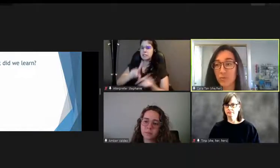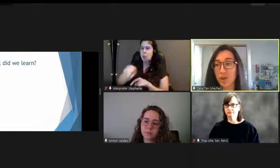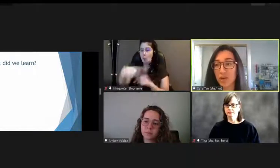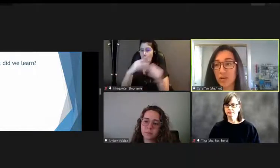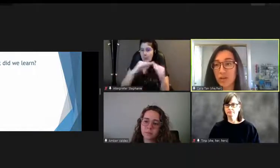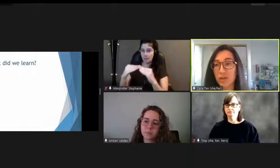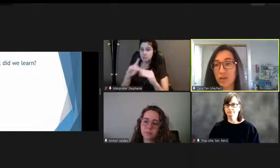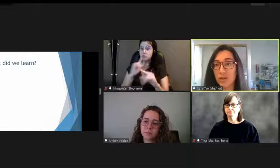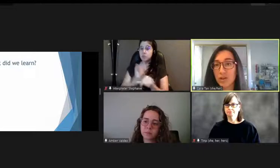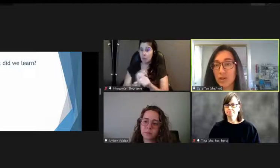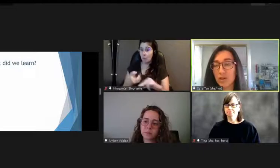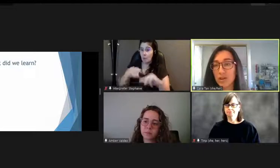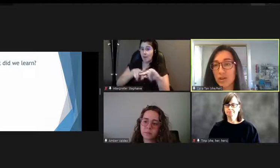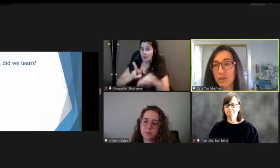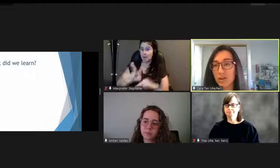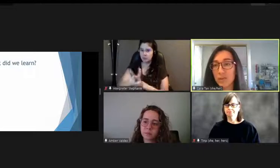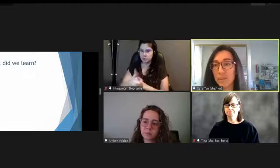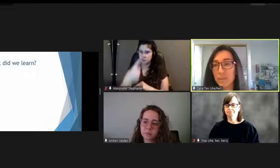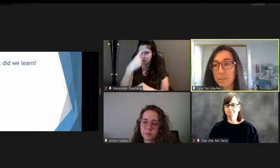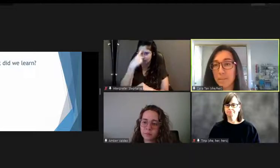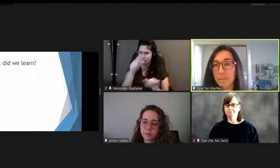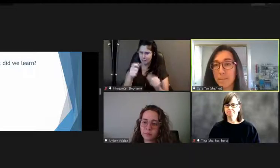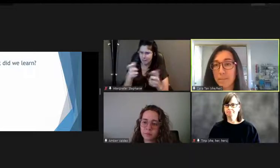hypothesis was wrong?